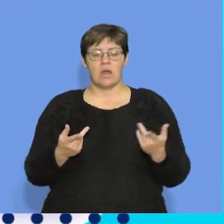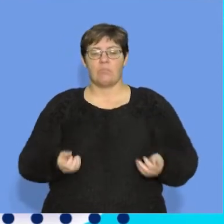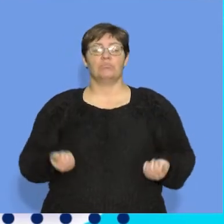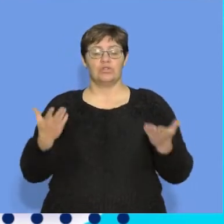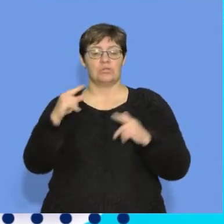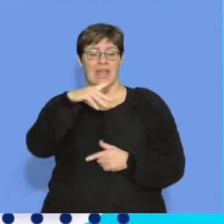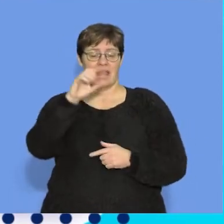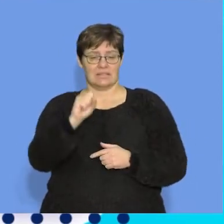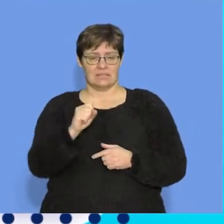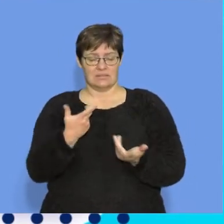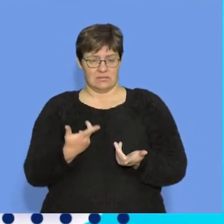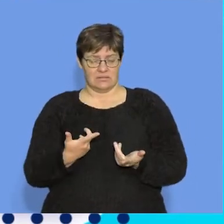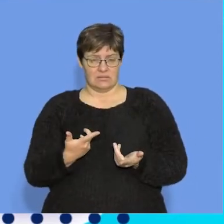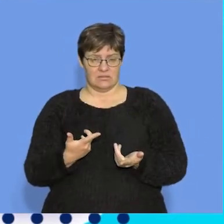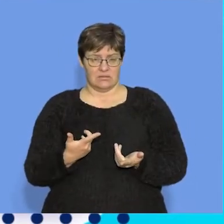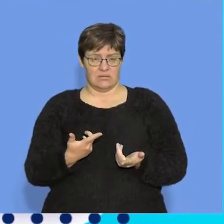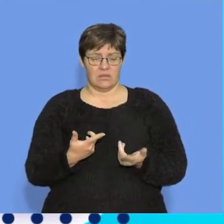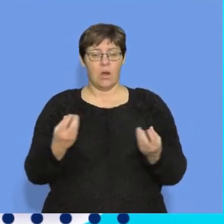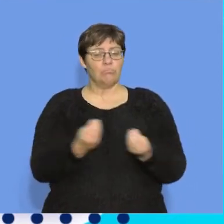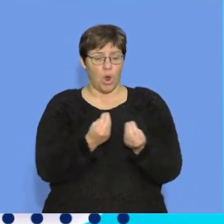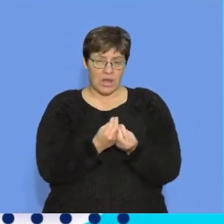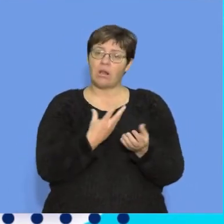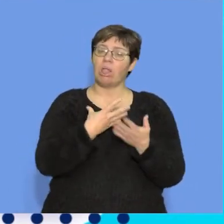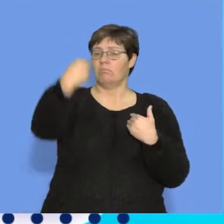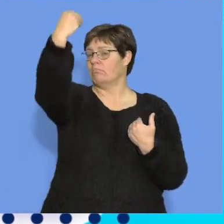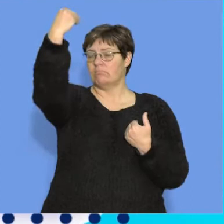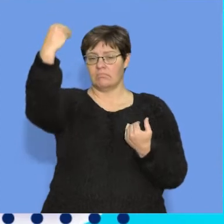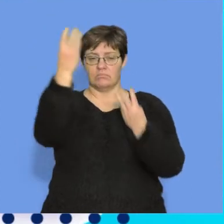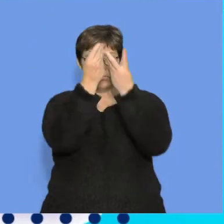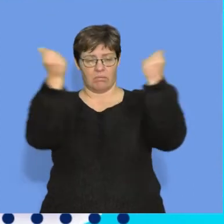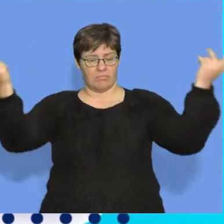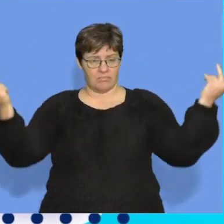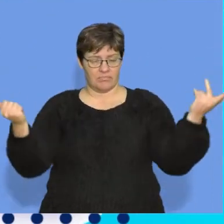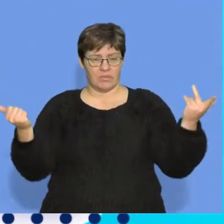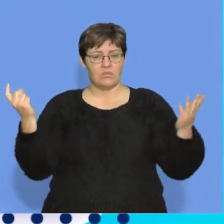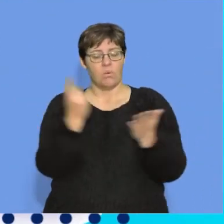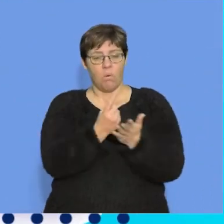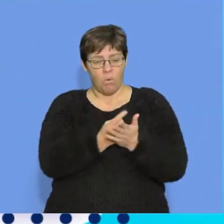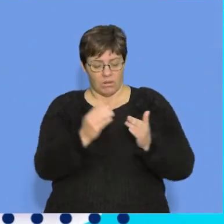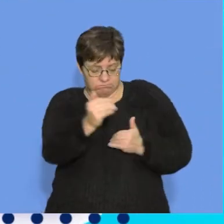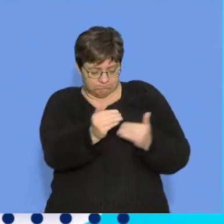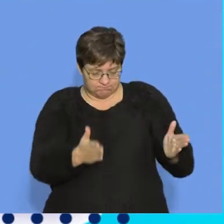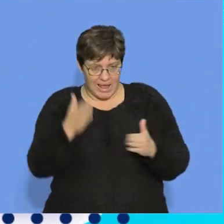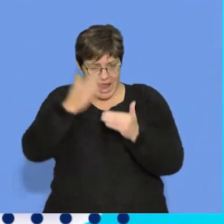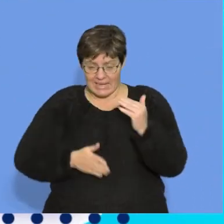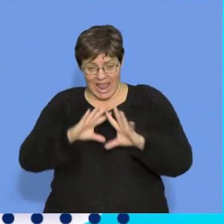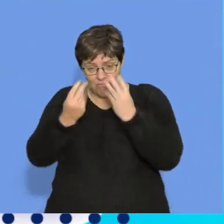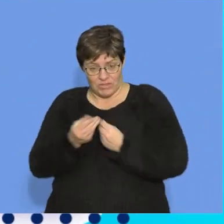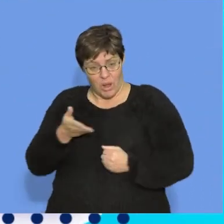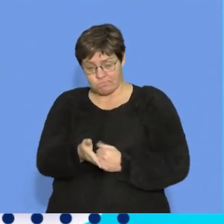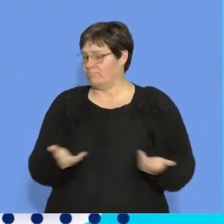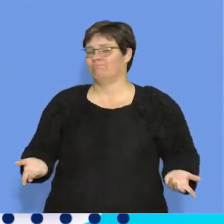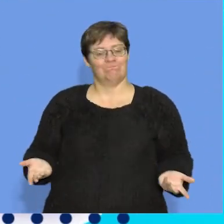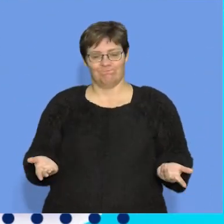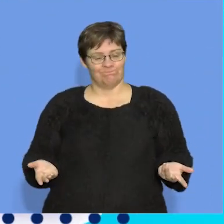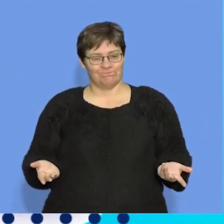a gas. The product is escaping. It's not all there at the end. So